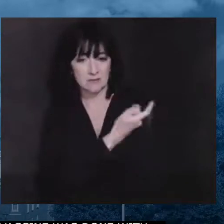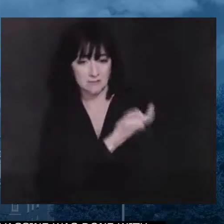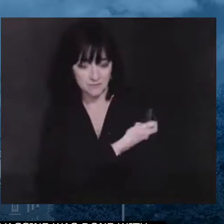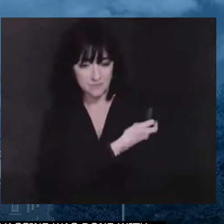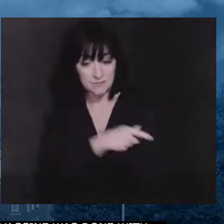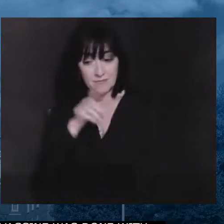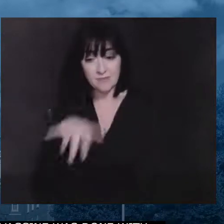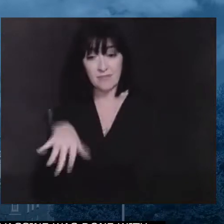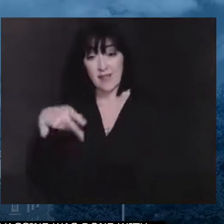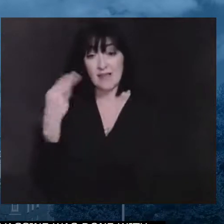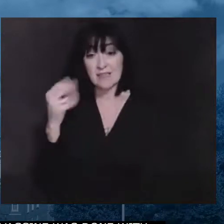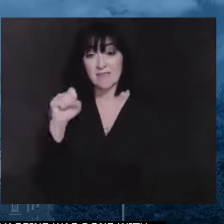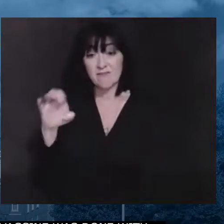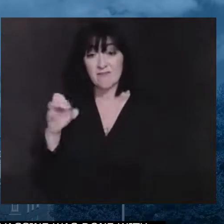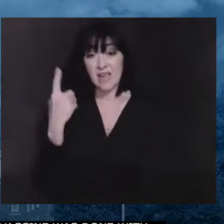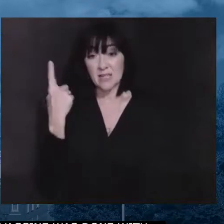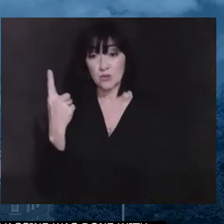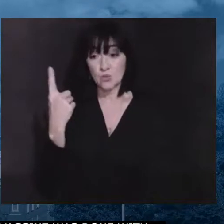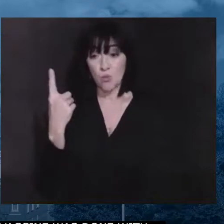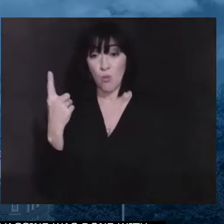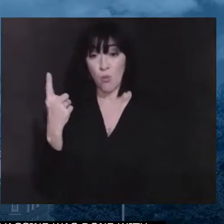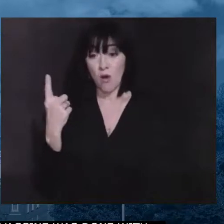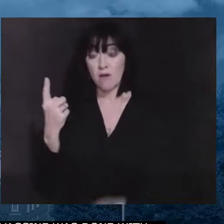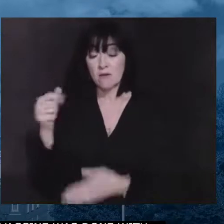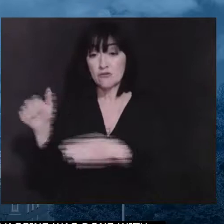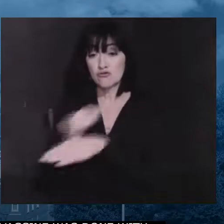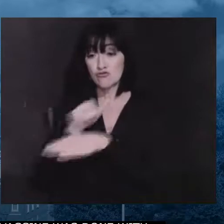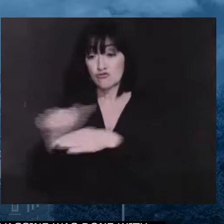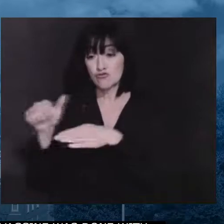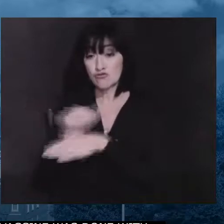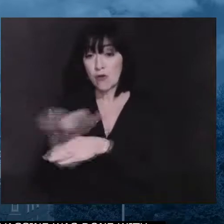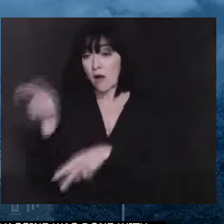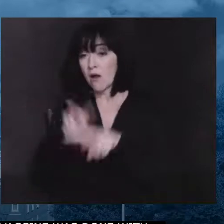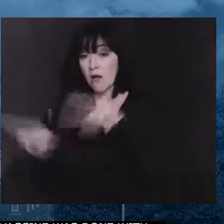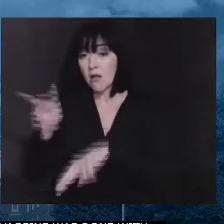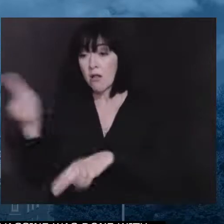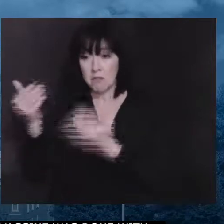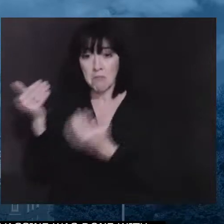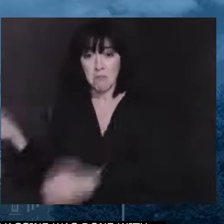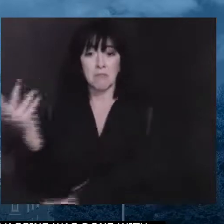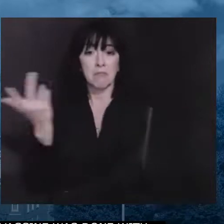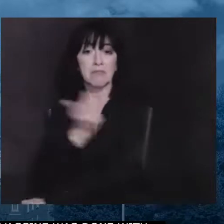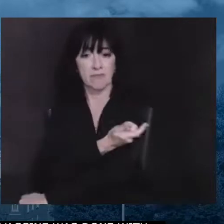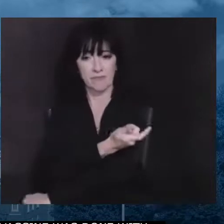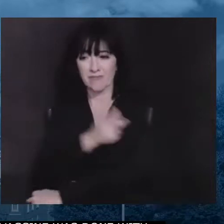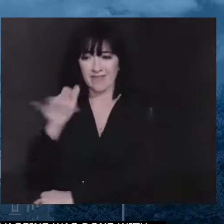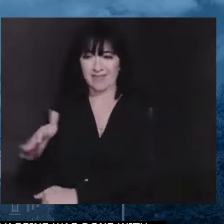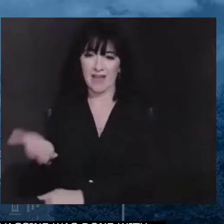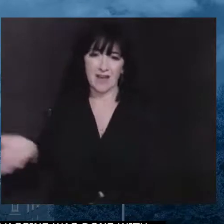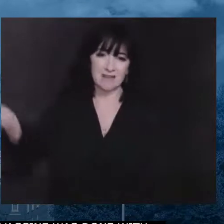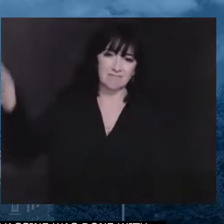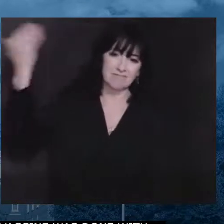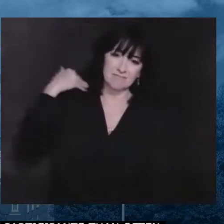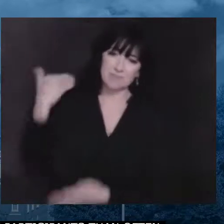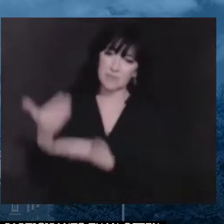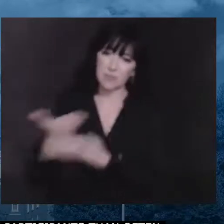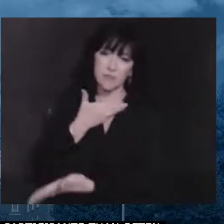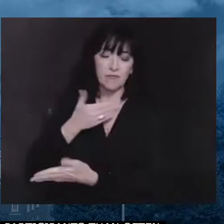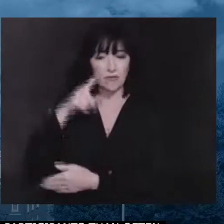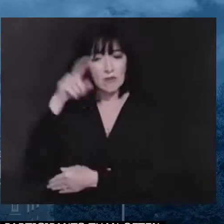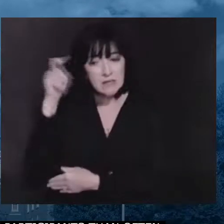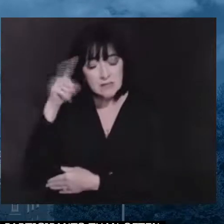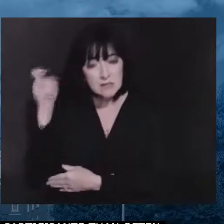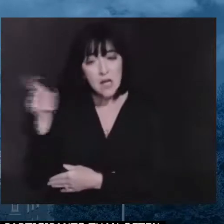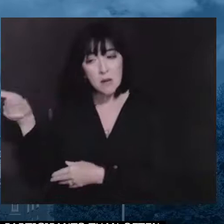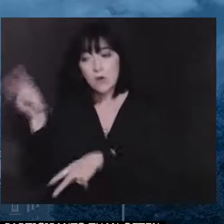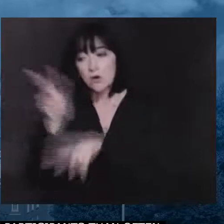trials early, many months ago, they've already been monitored for several months for safety and any